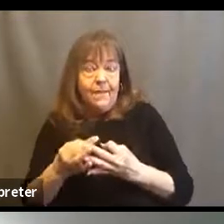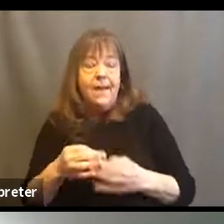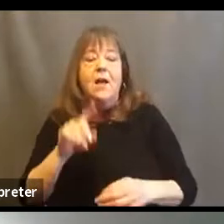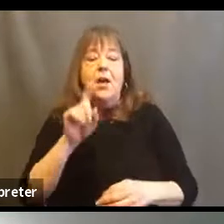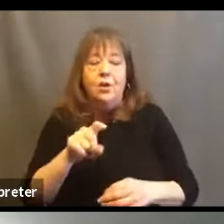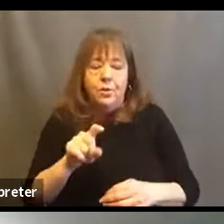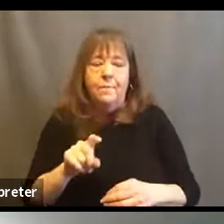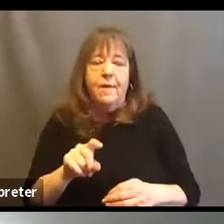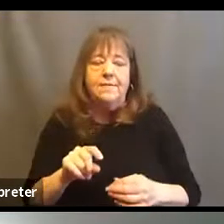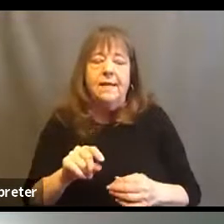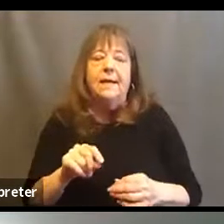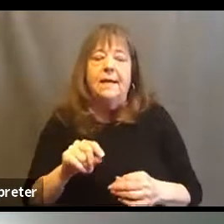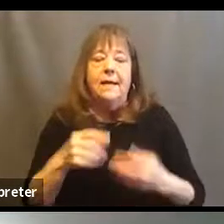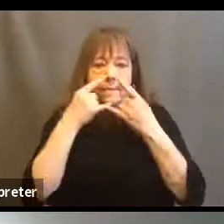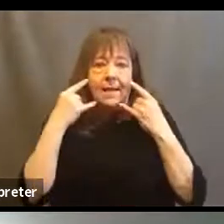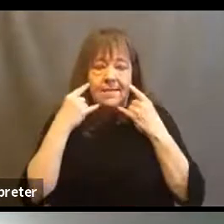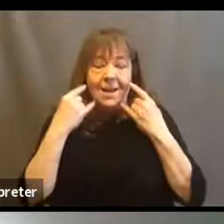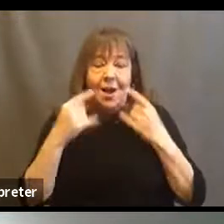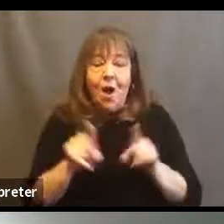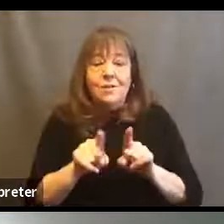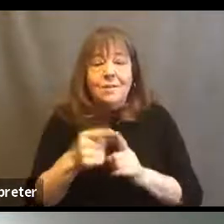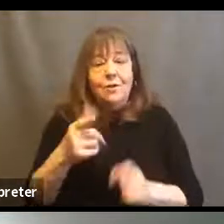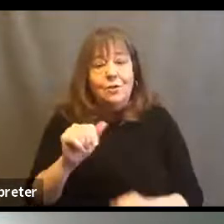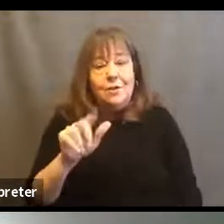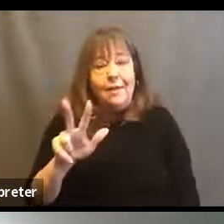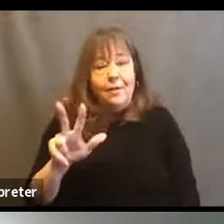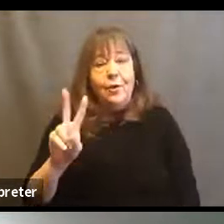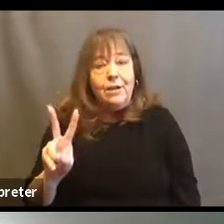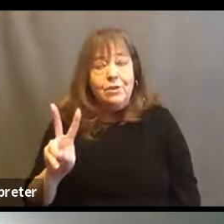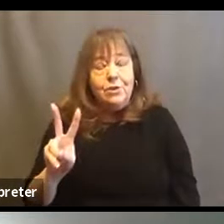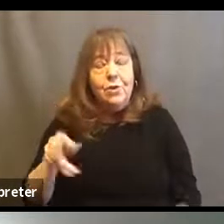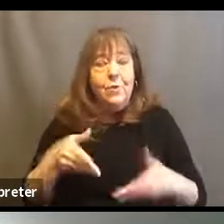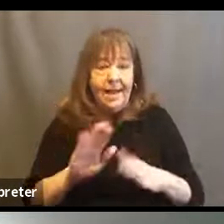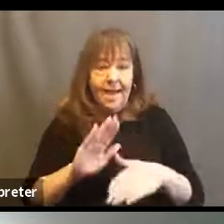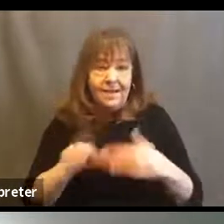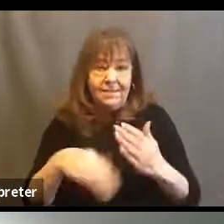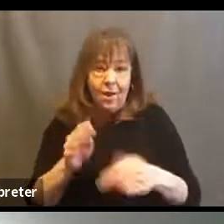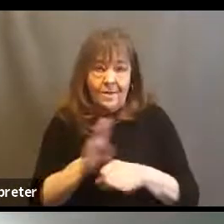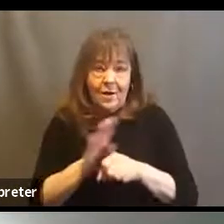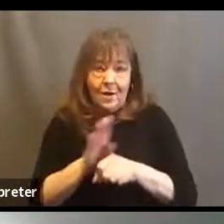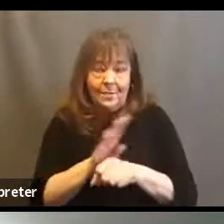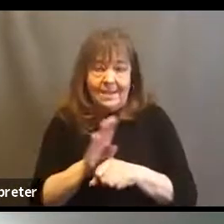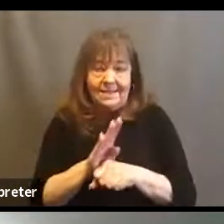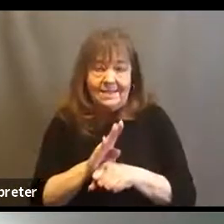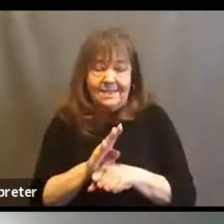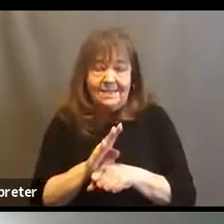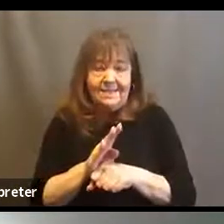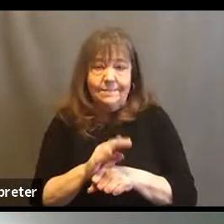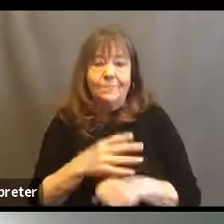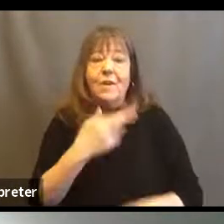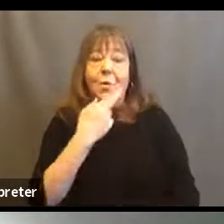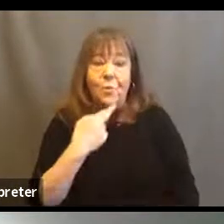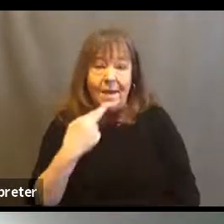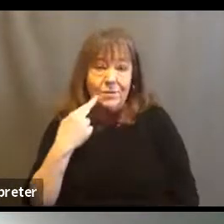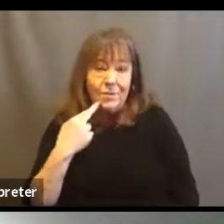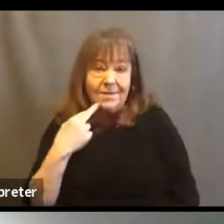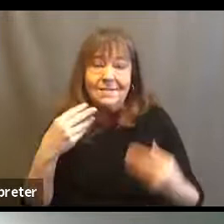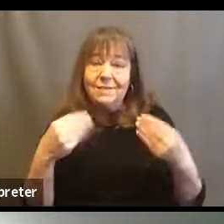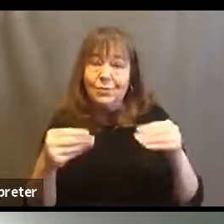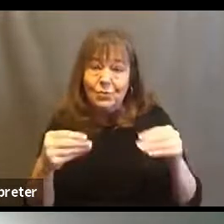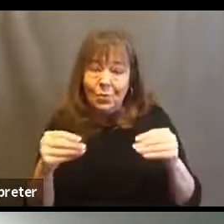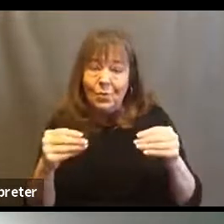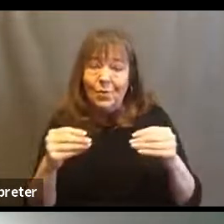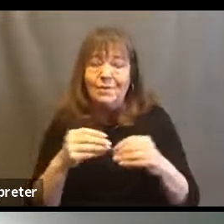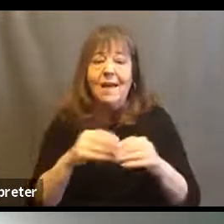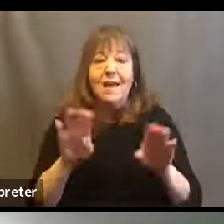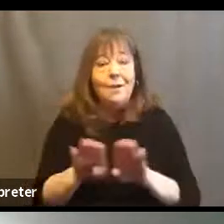Also, GA-32 does allow all of our businesses to be, and our restaurants, our stores, our businesses to